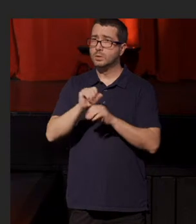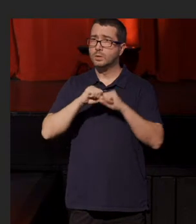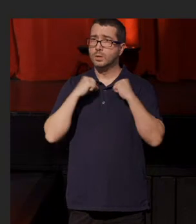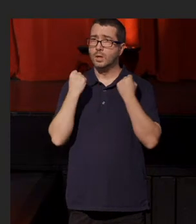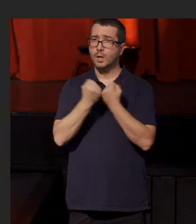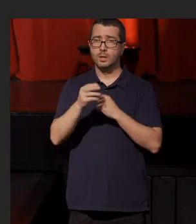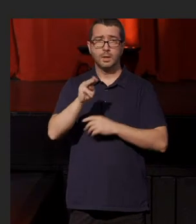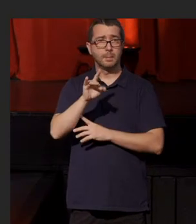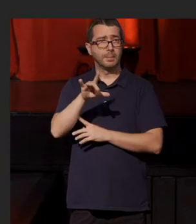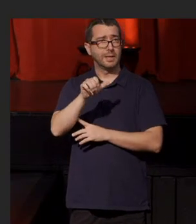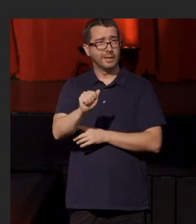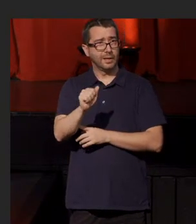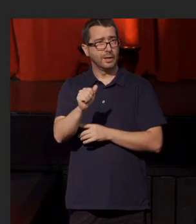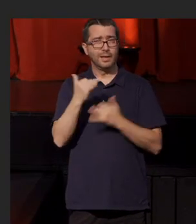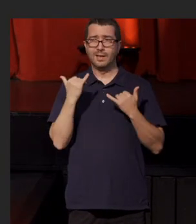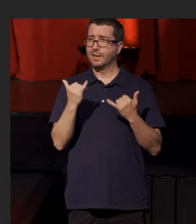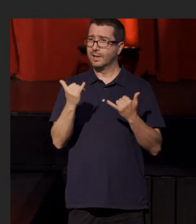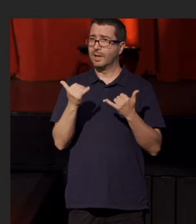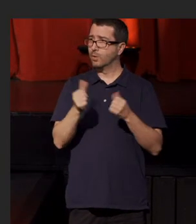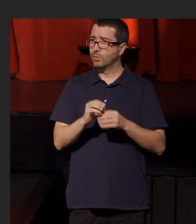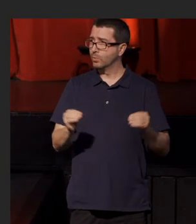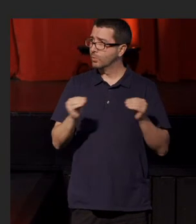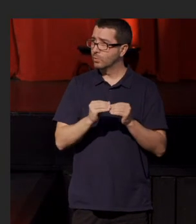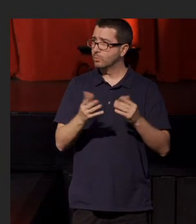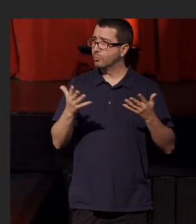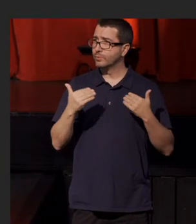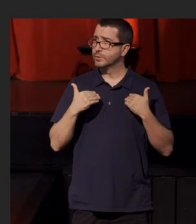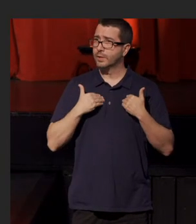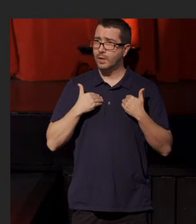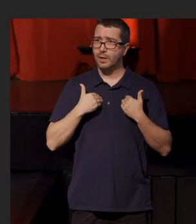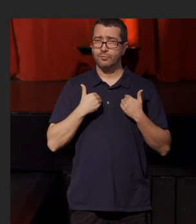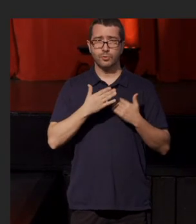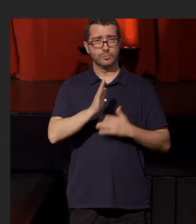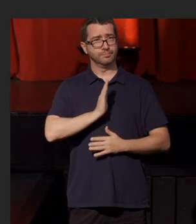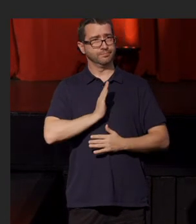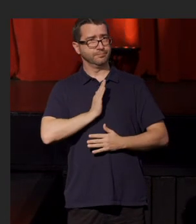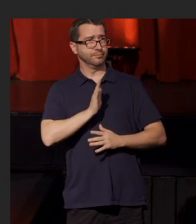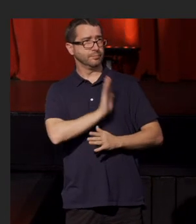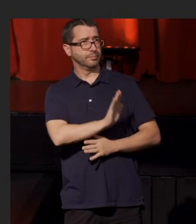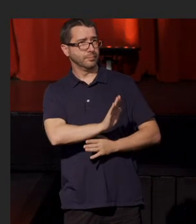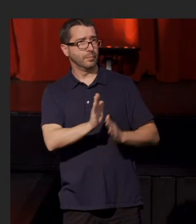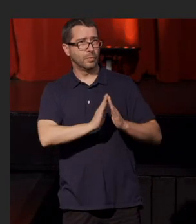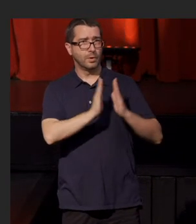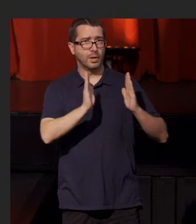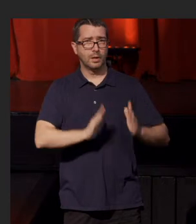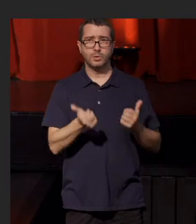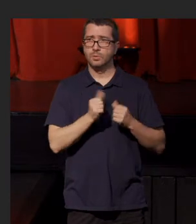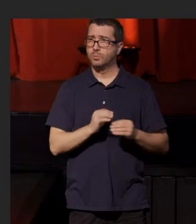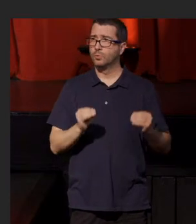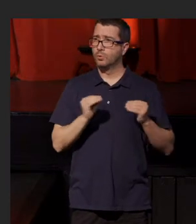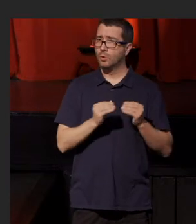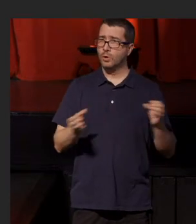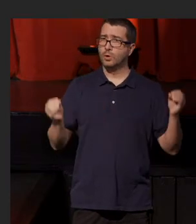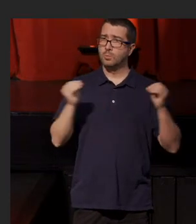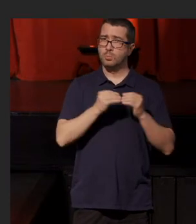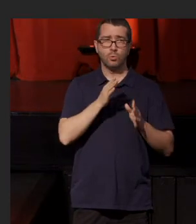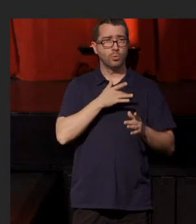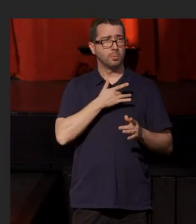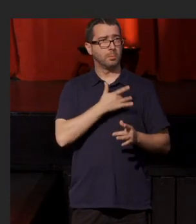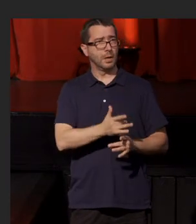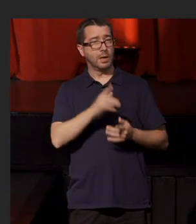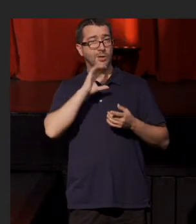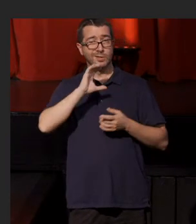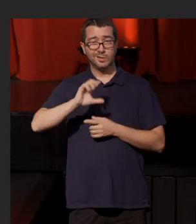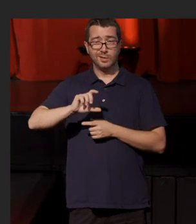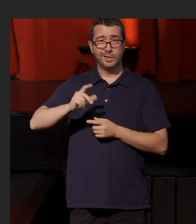we no longer have a mainstream core mass media that speaks to most of us most of the time, but instead partisan channels on each time